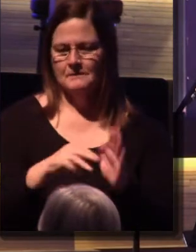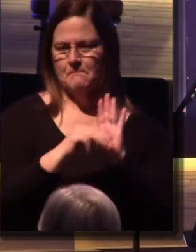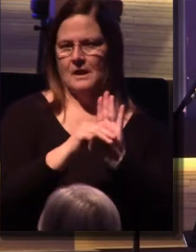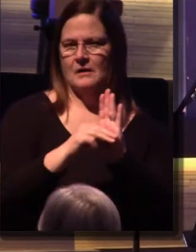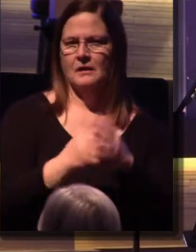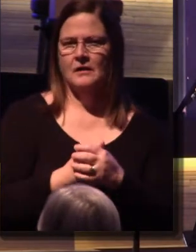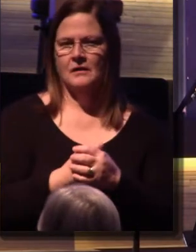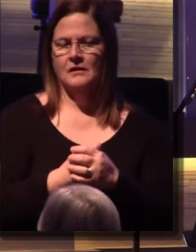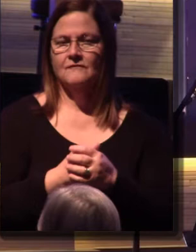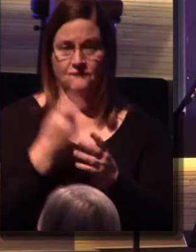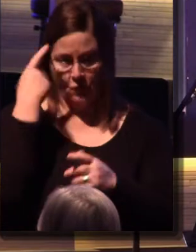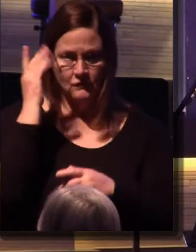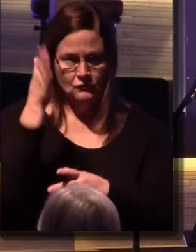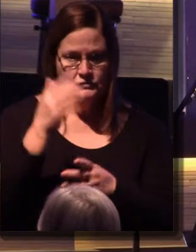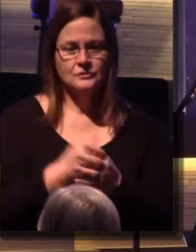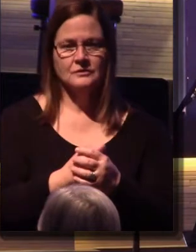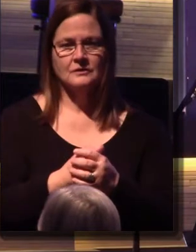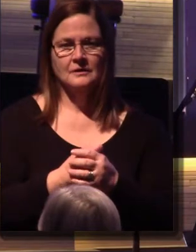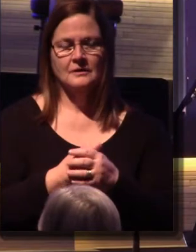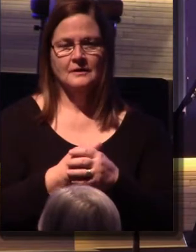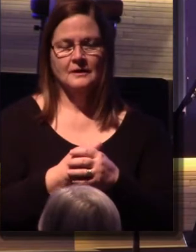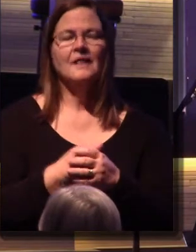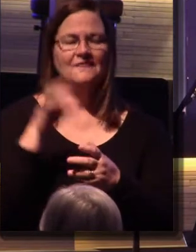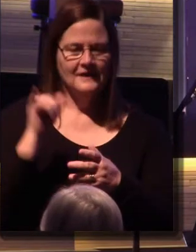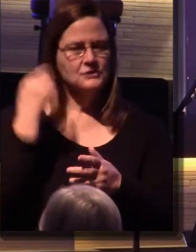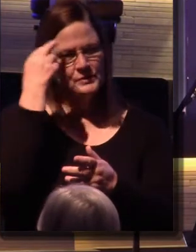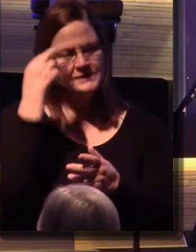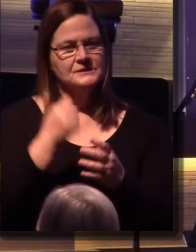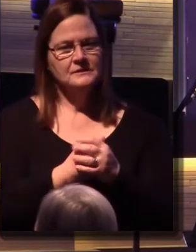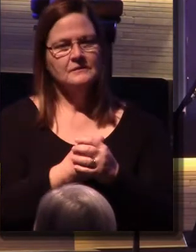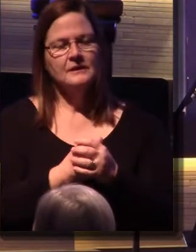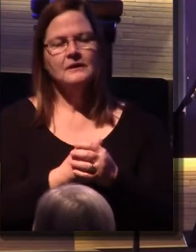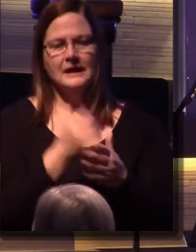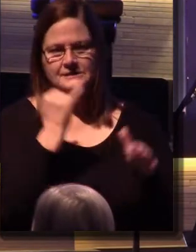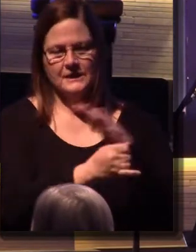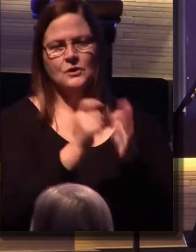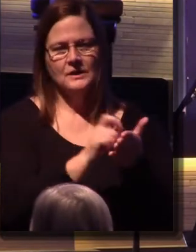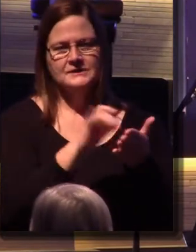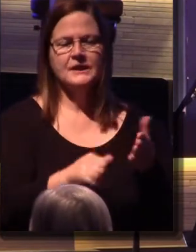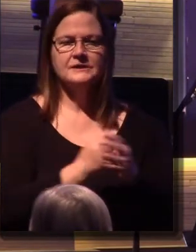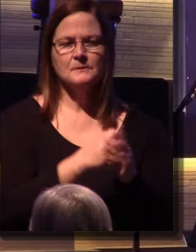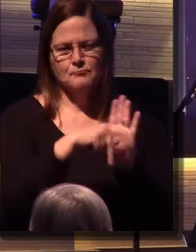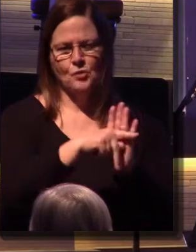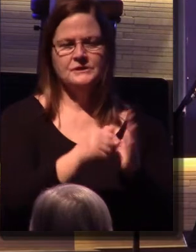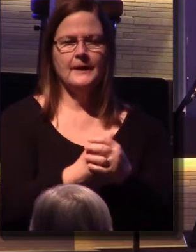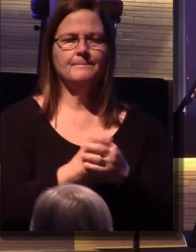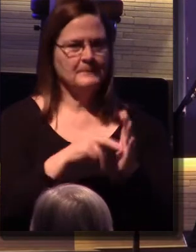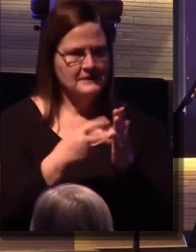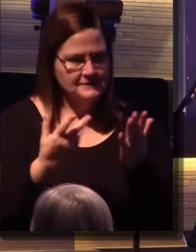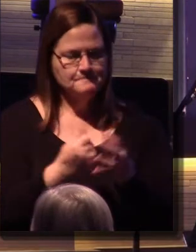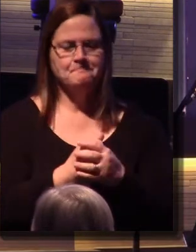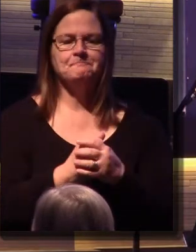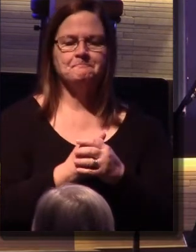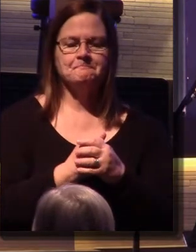that because it helps us understand why Isaiah writes some of the things that he writes. It's a prototype. And so what do